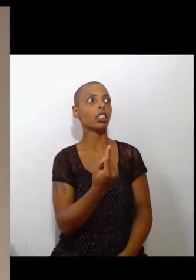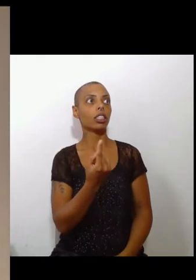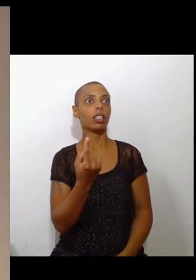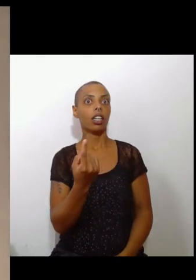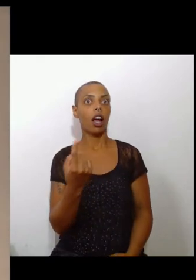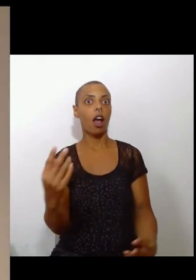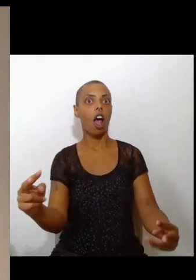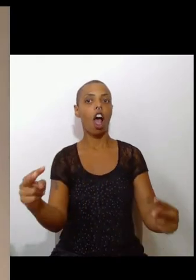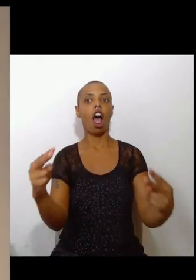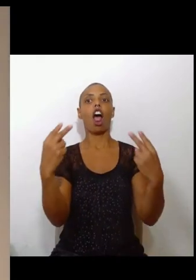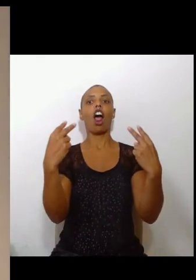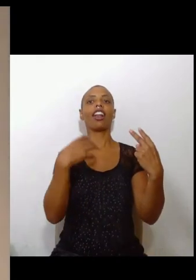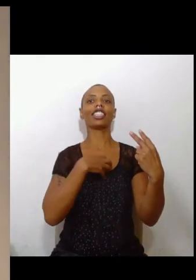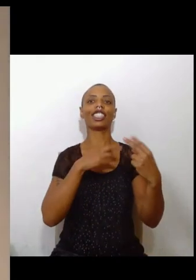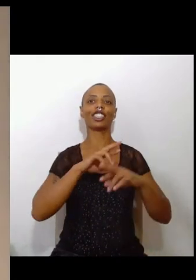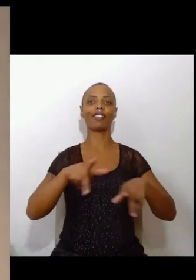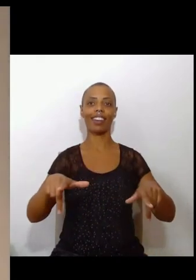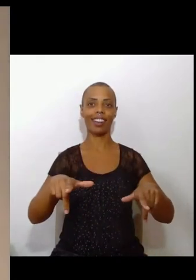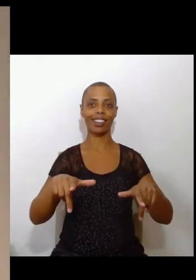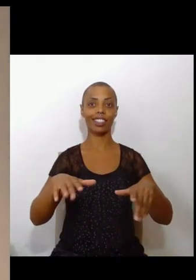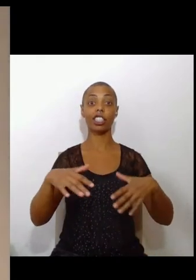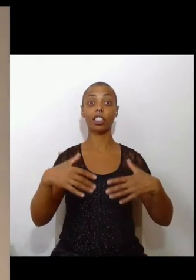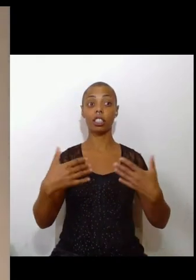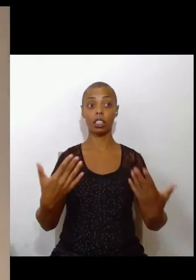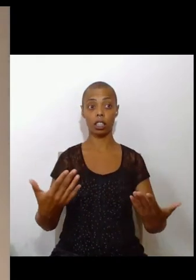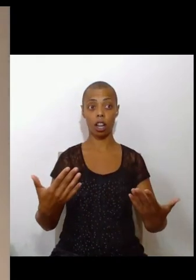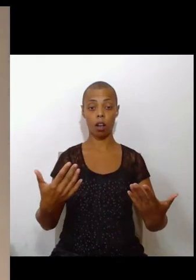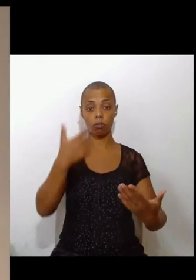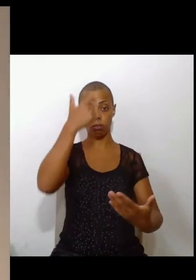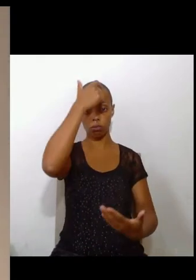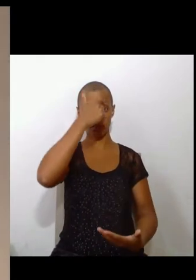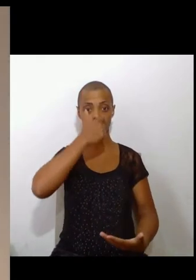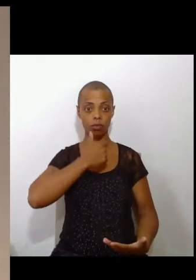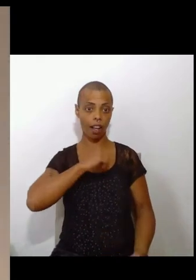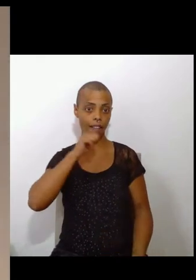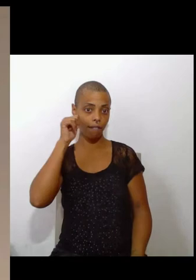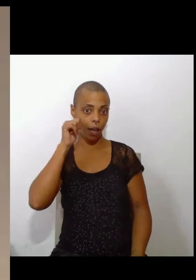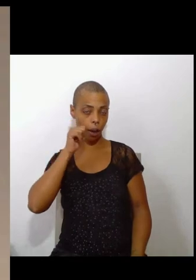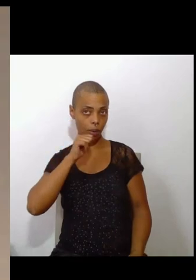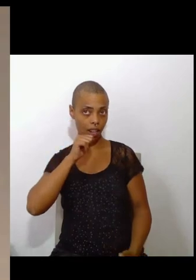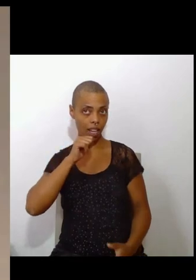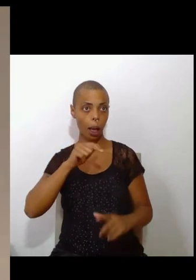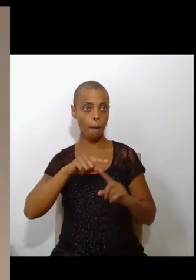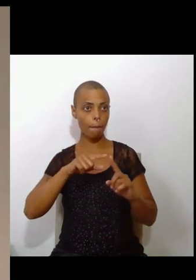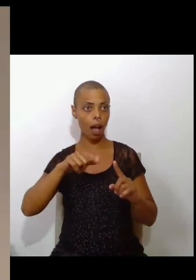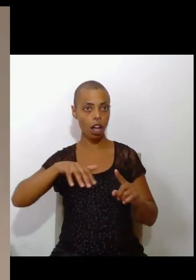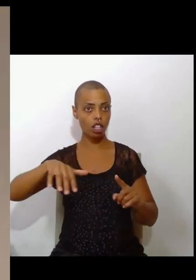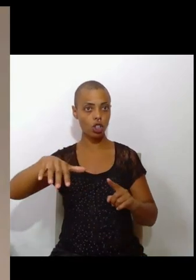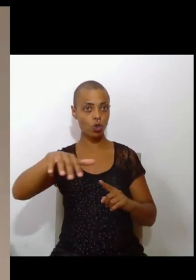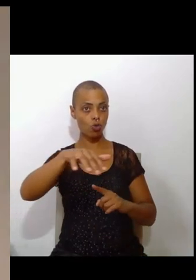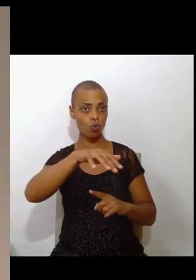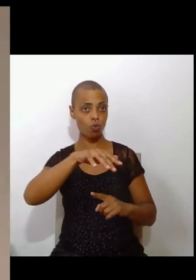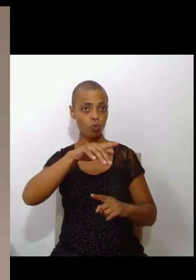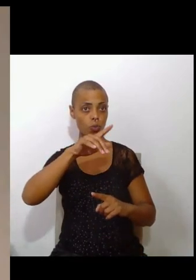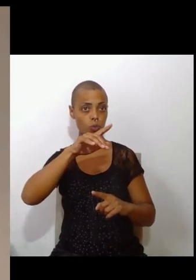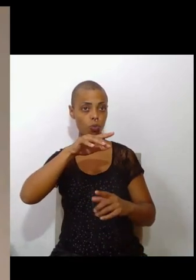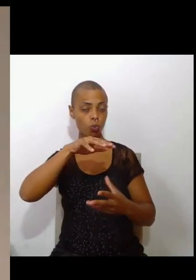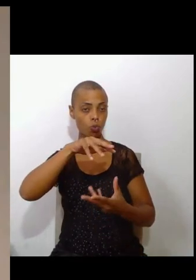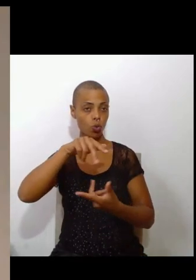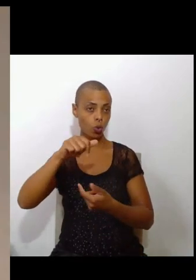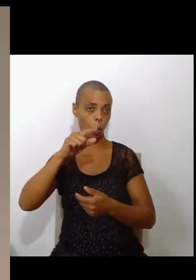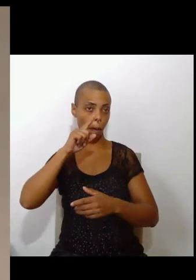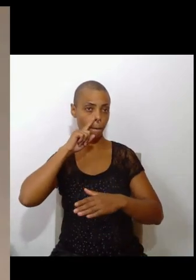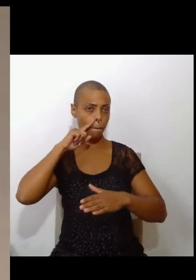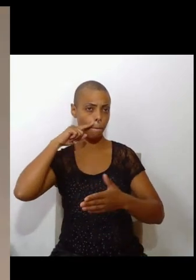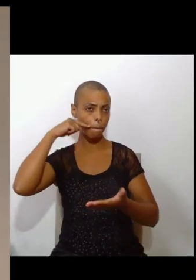the response is quite different so to be feminine in a patriarchy